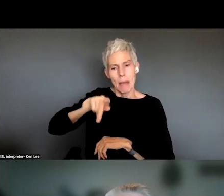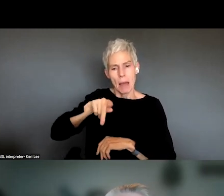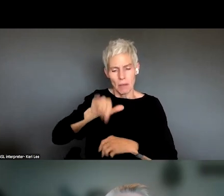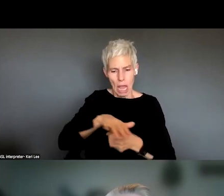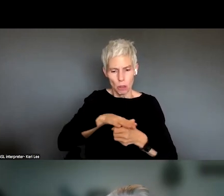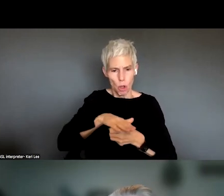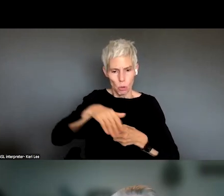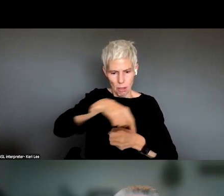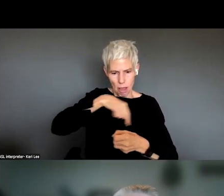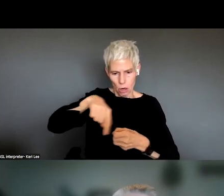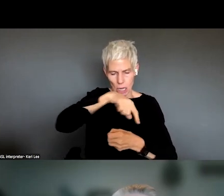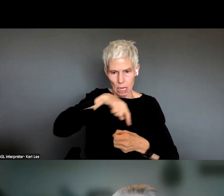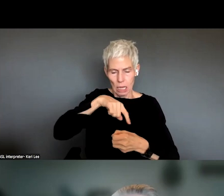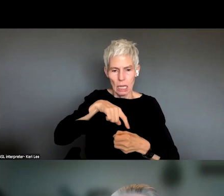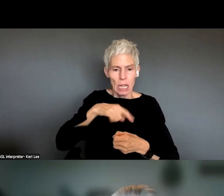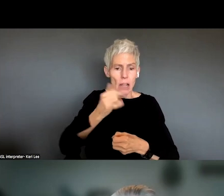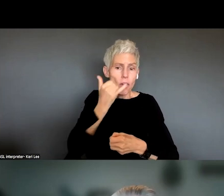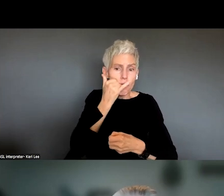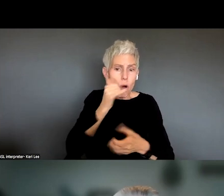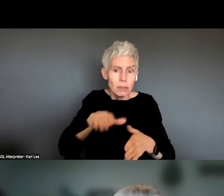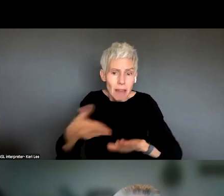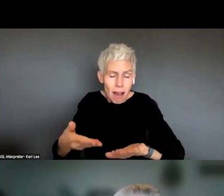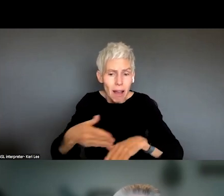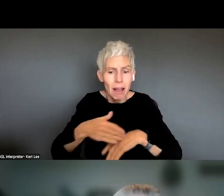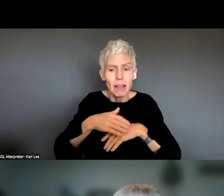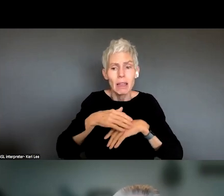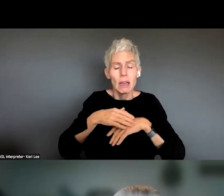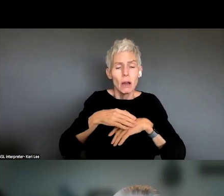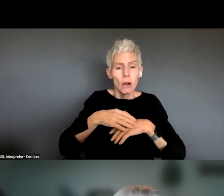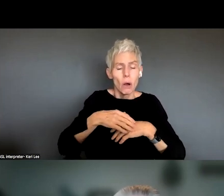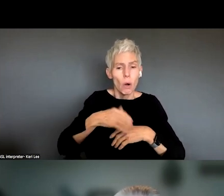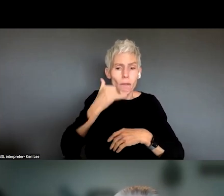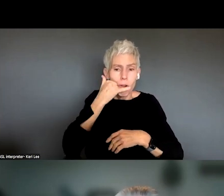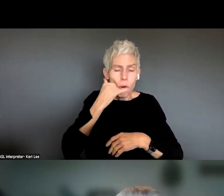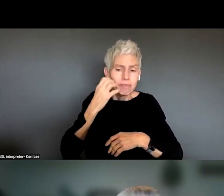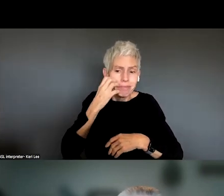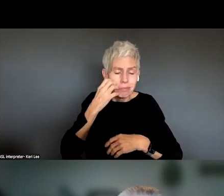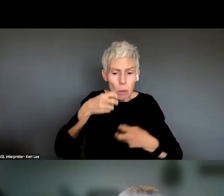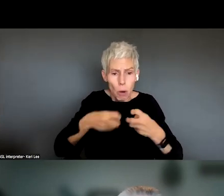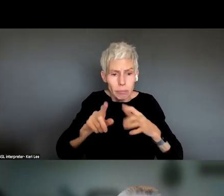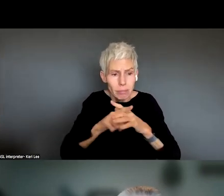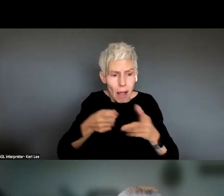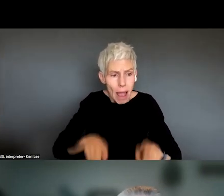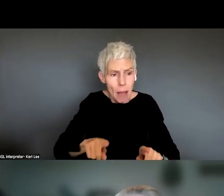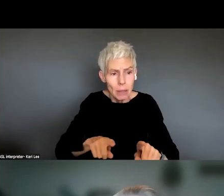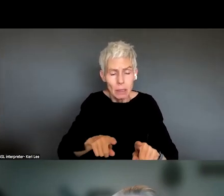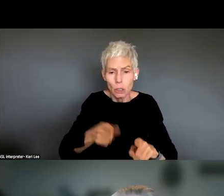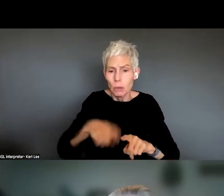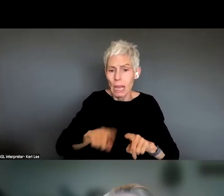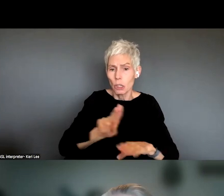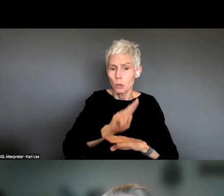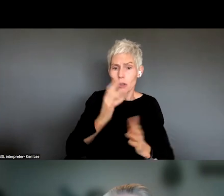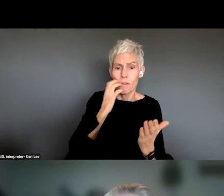in case your phone battery dies or there's problems with your phone. And then, as I said, make sure